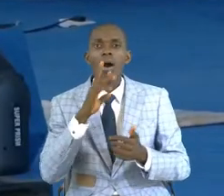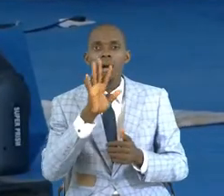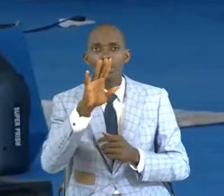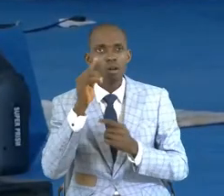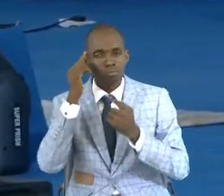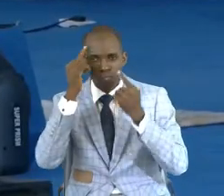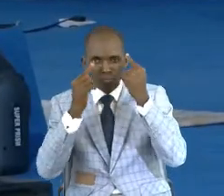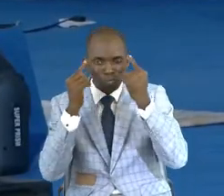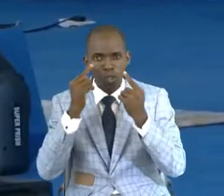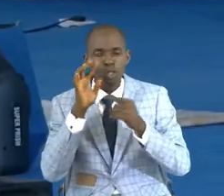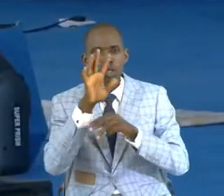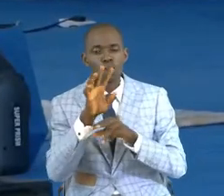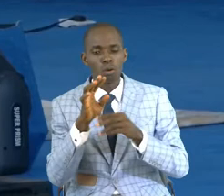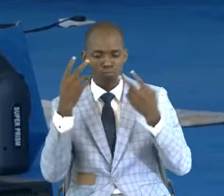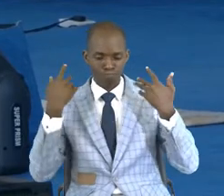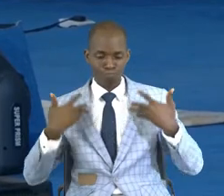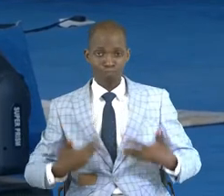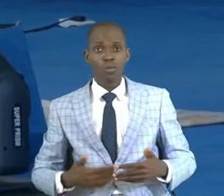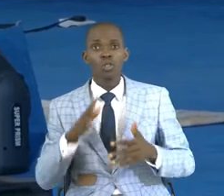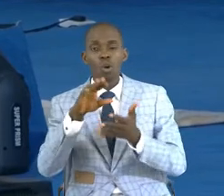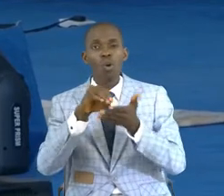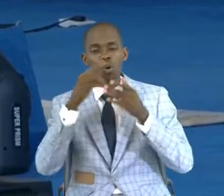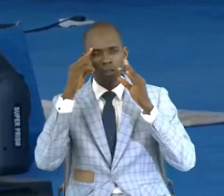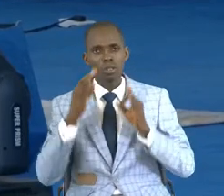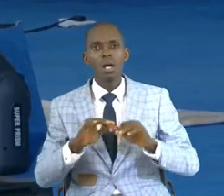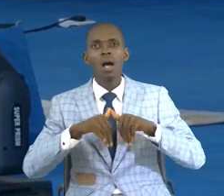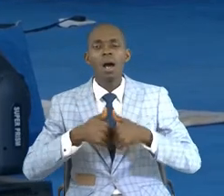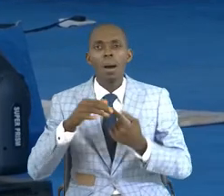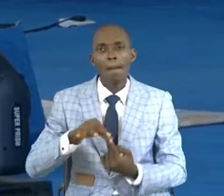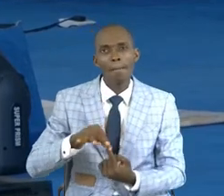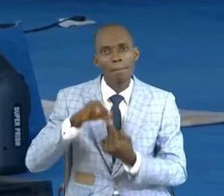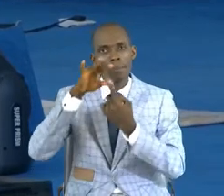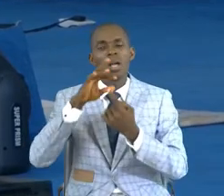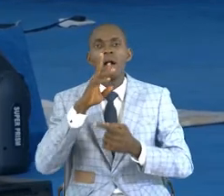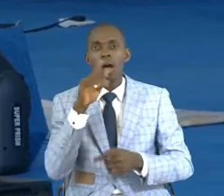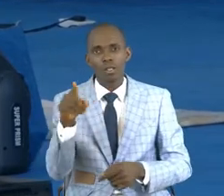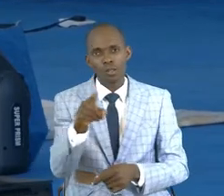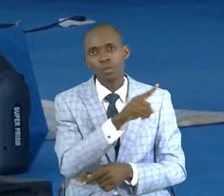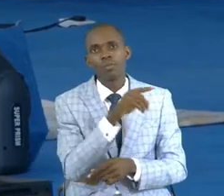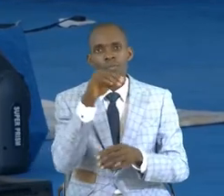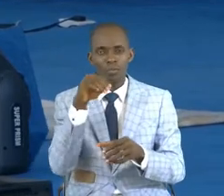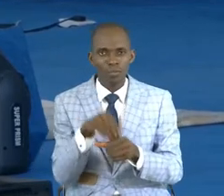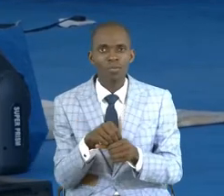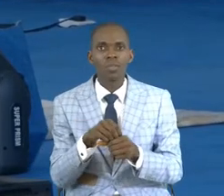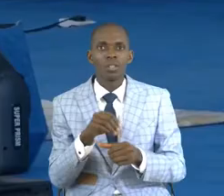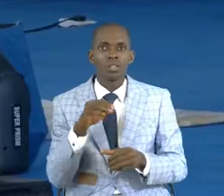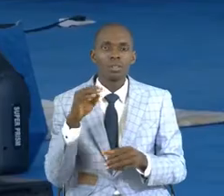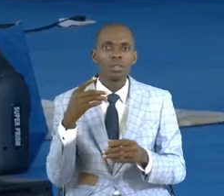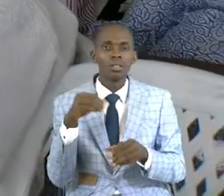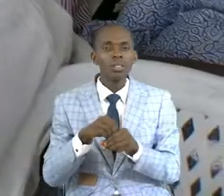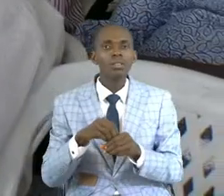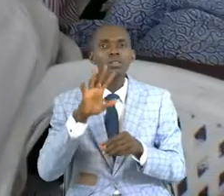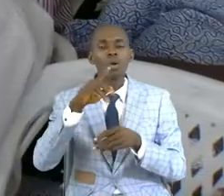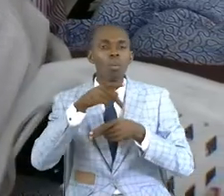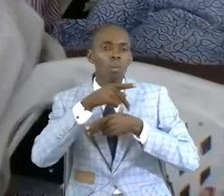outlook, your own decision? How peculiar are you? in a professional